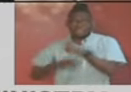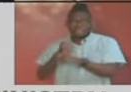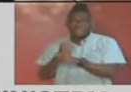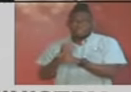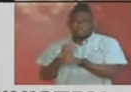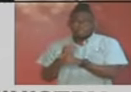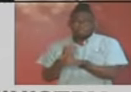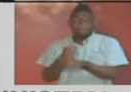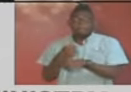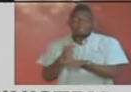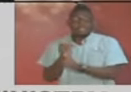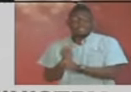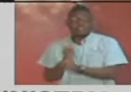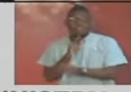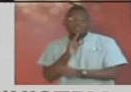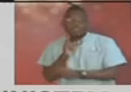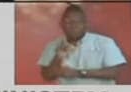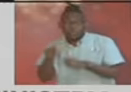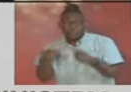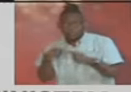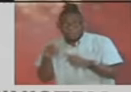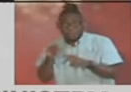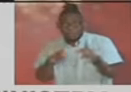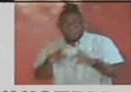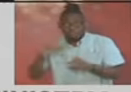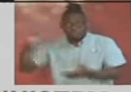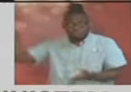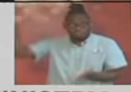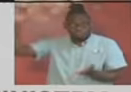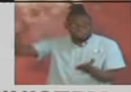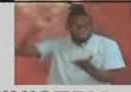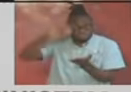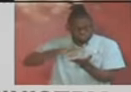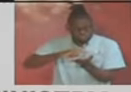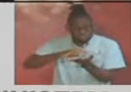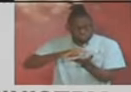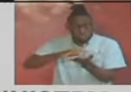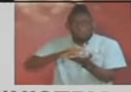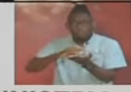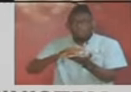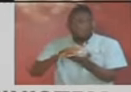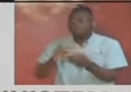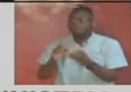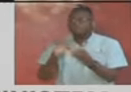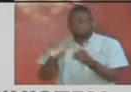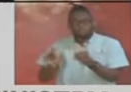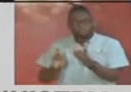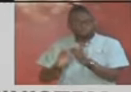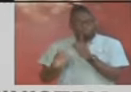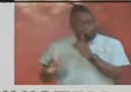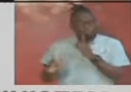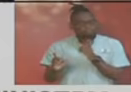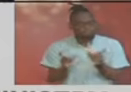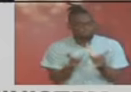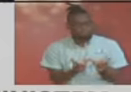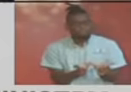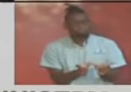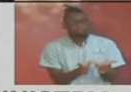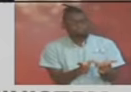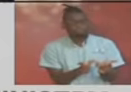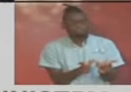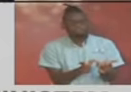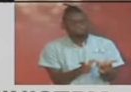that, while even though our numbers are low, for instance, in Trinidad and in some Caribbean countries that they're reducing, we want to be vigilant,